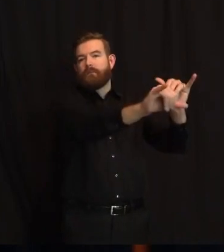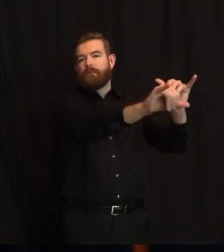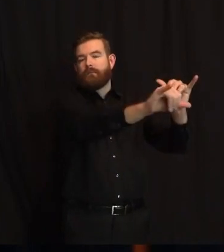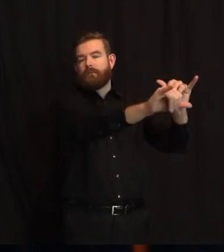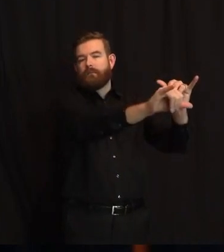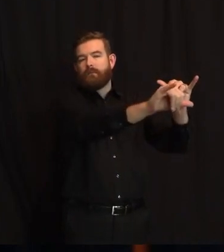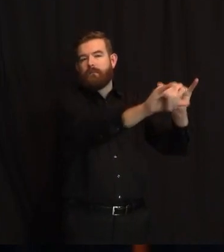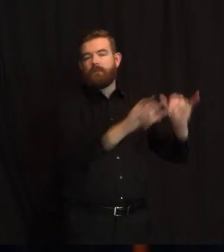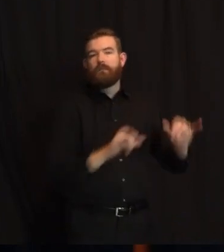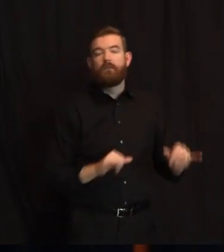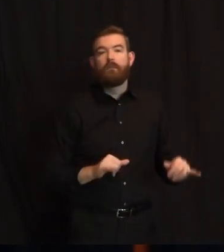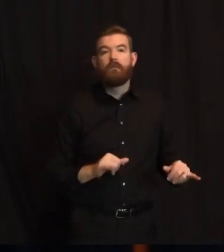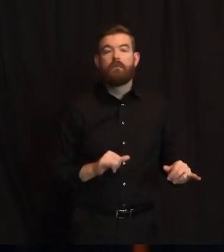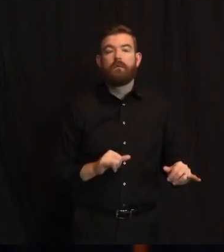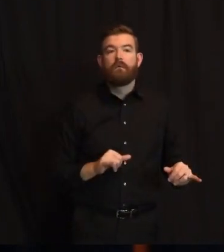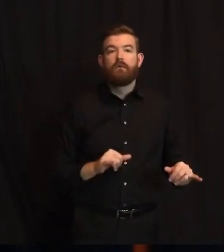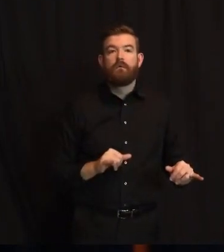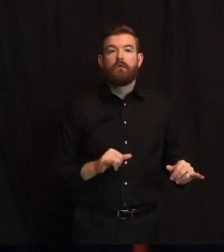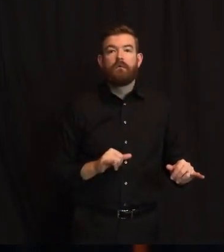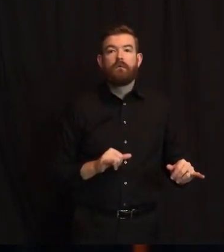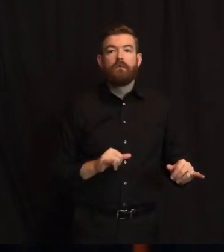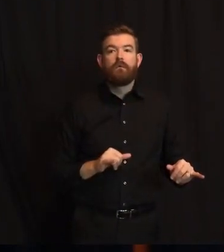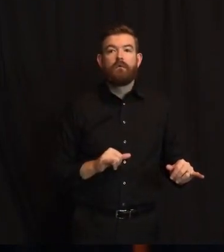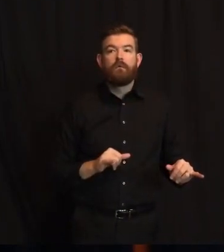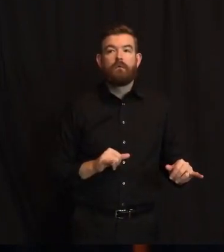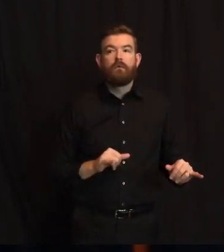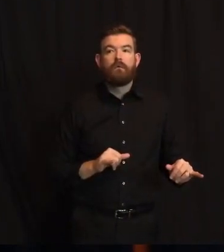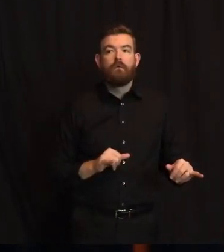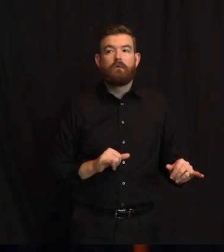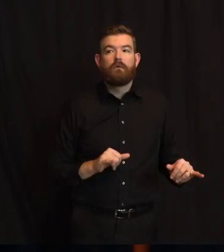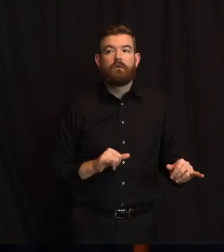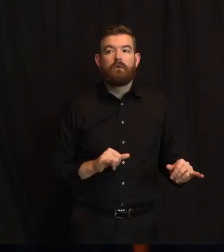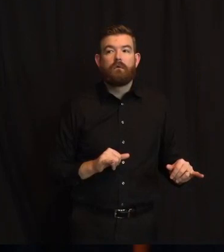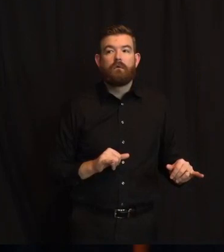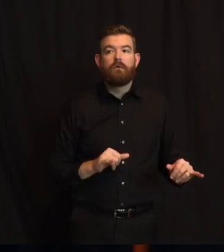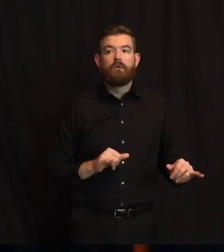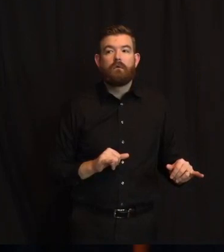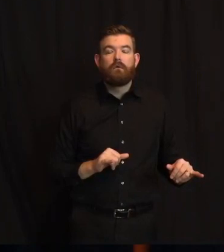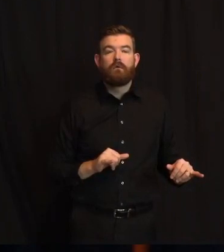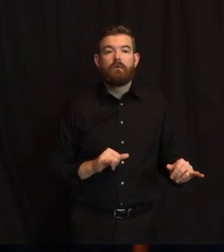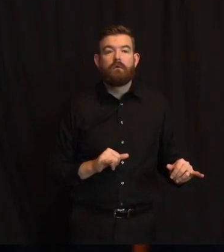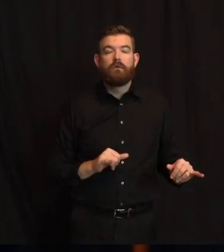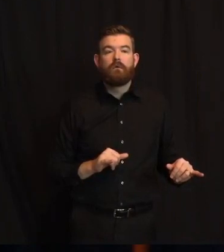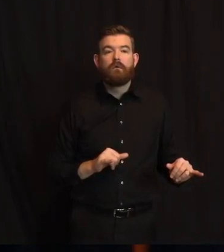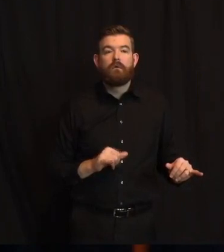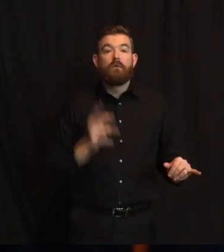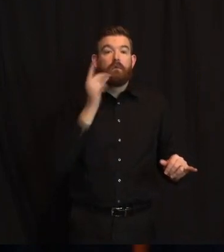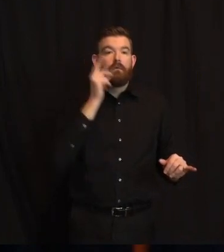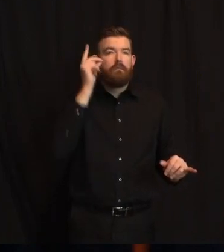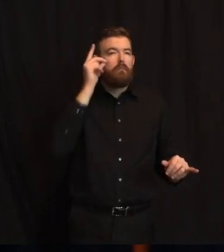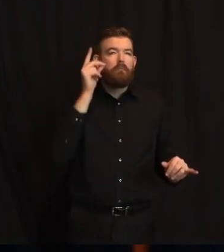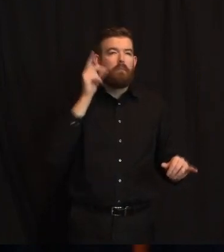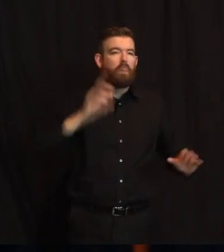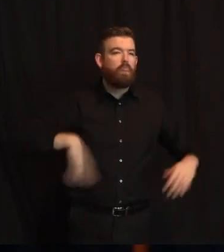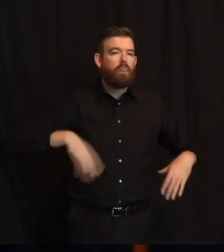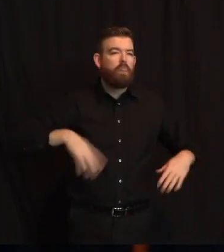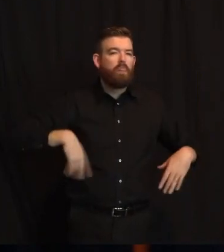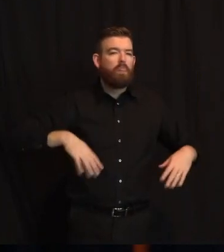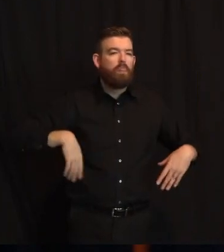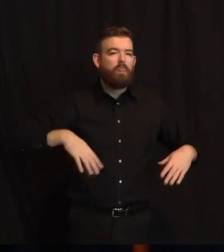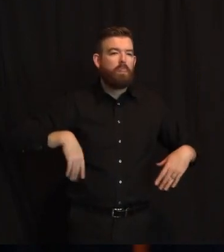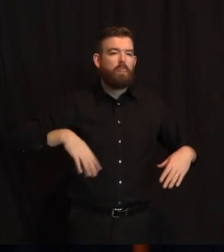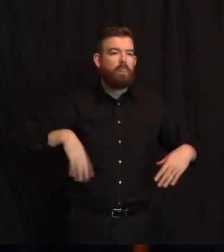right now to bring up some of those hotels. I don't know if we have anybody in the dorms yet, but we do have a number of dorms that